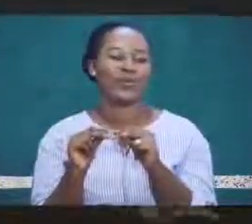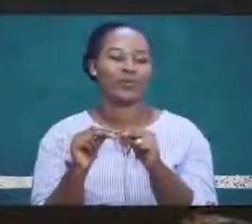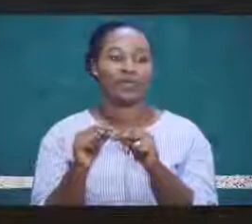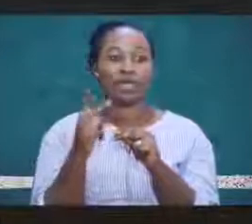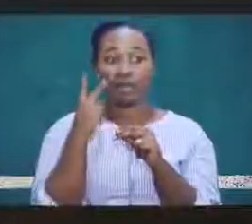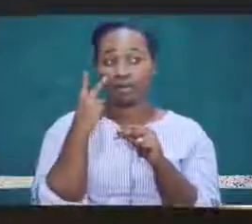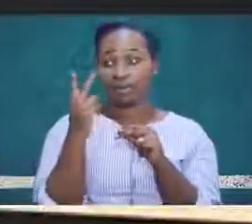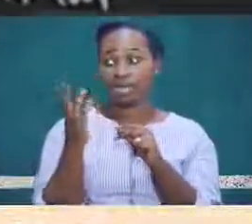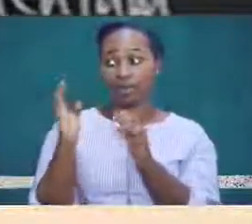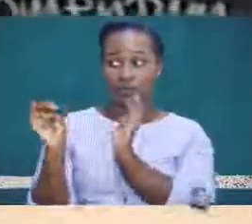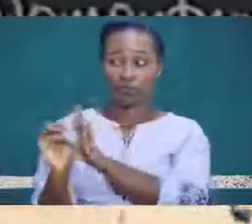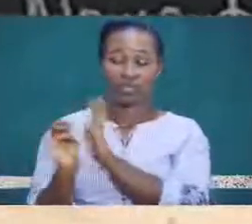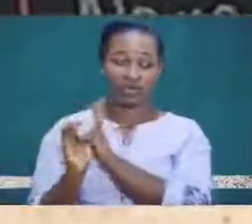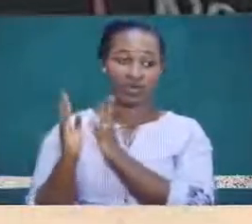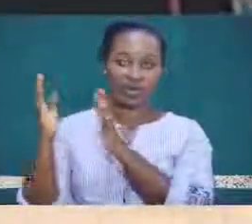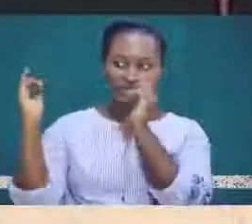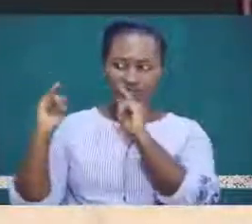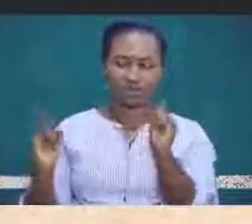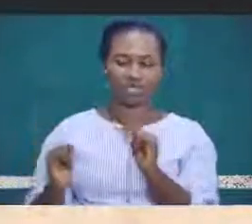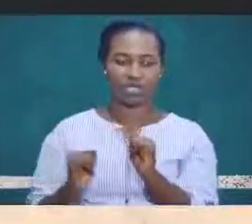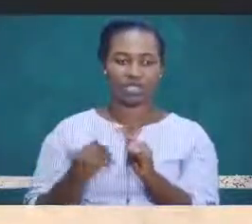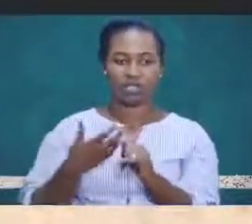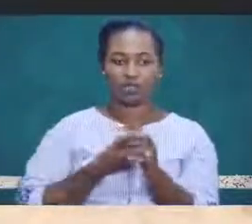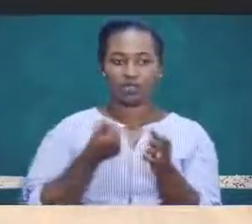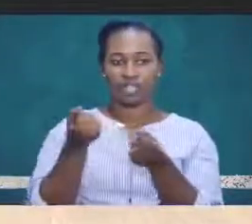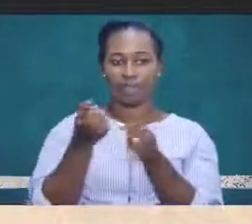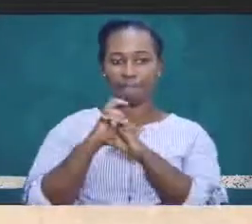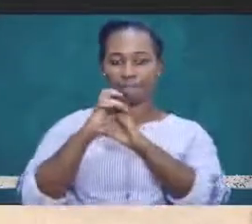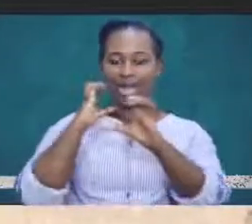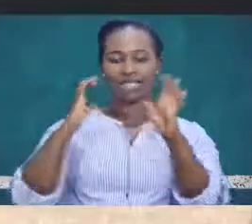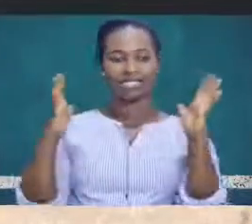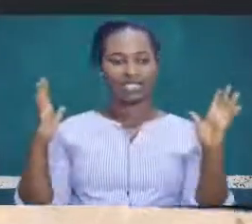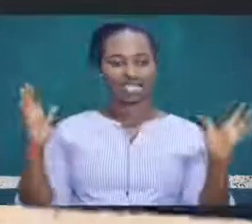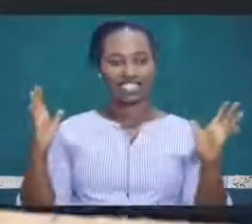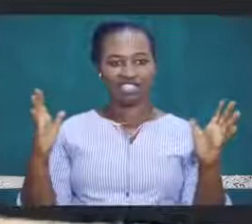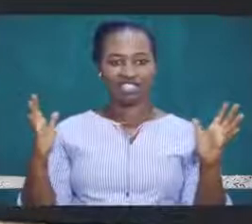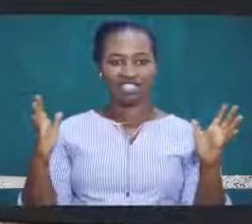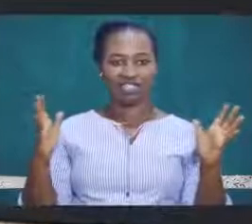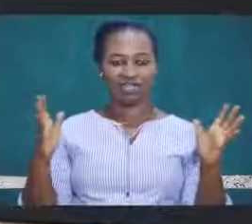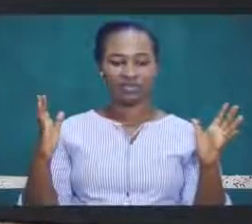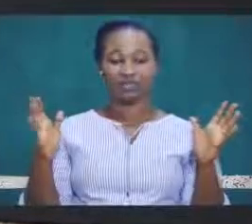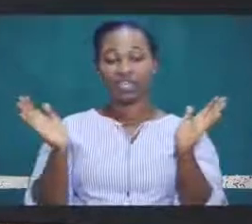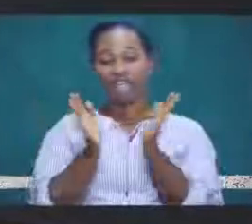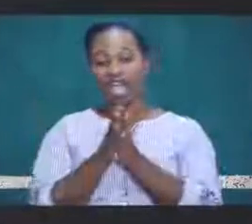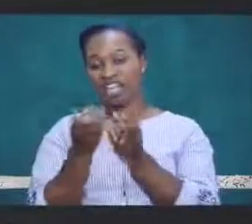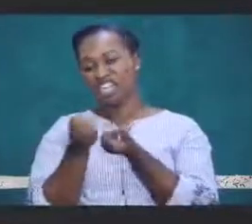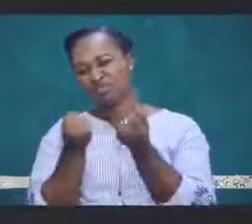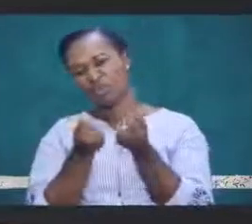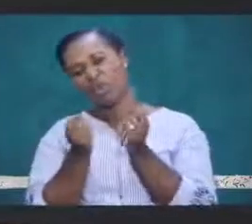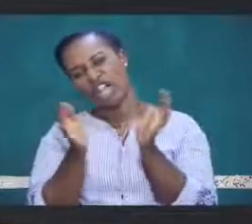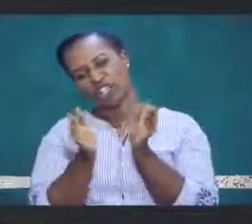Look at our illustrations here. You have a big bus, and then there's a small